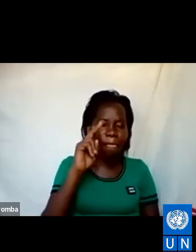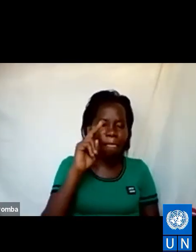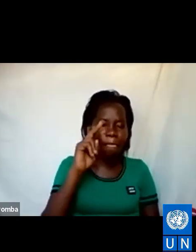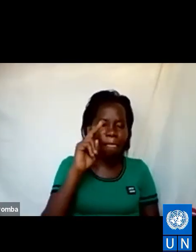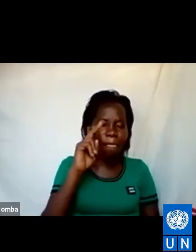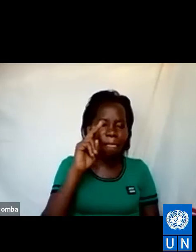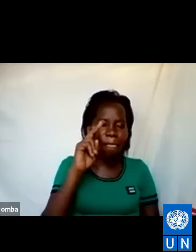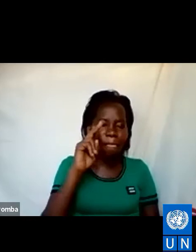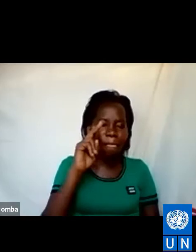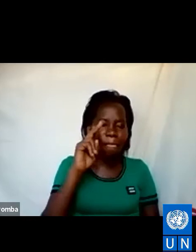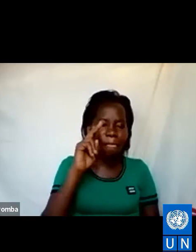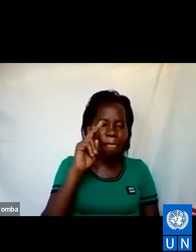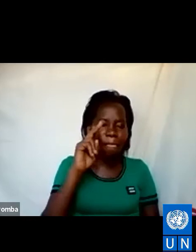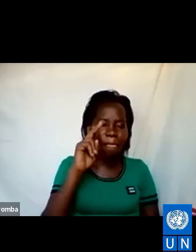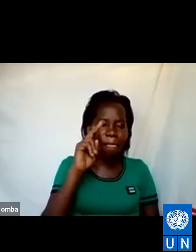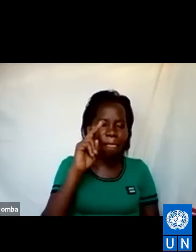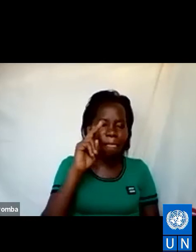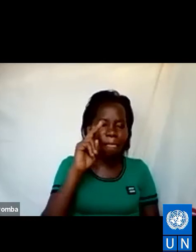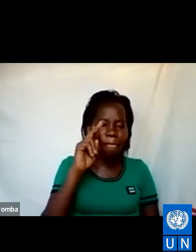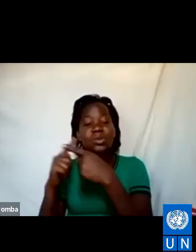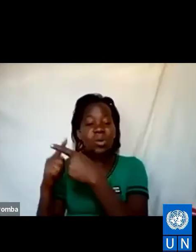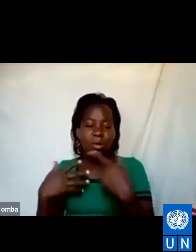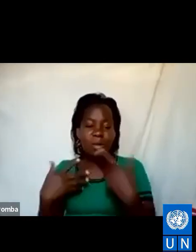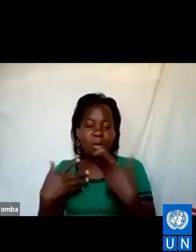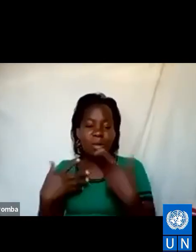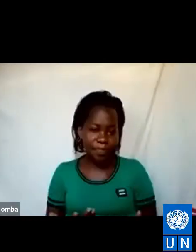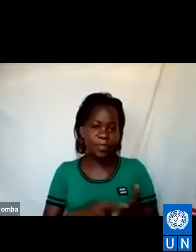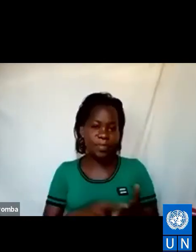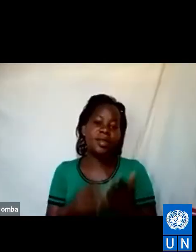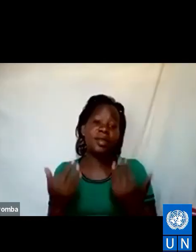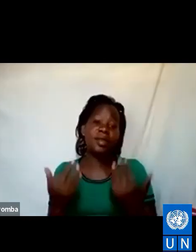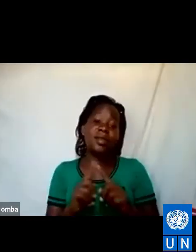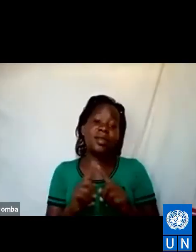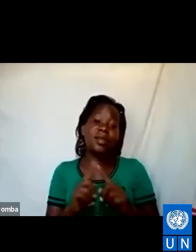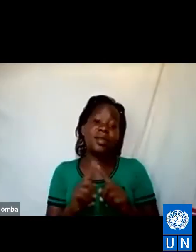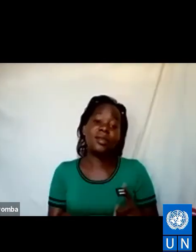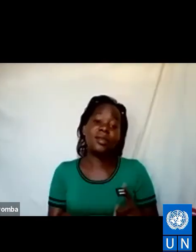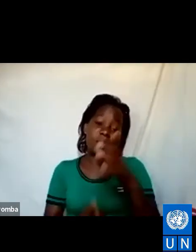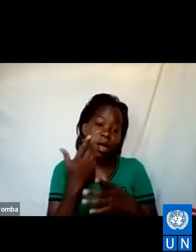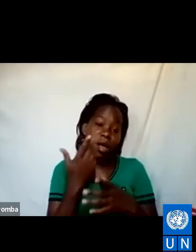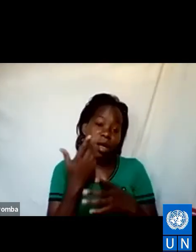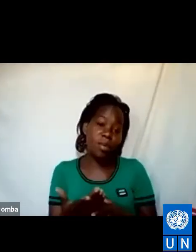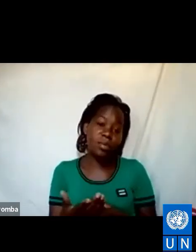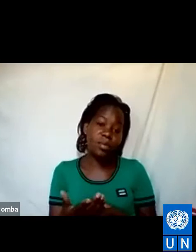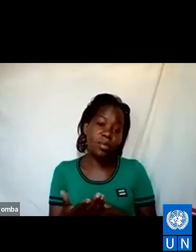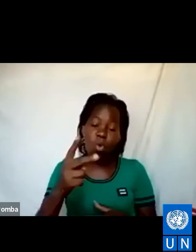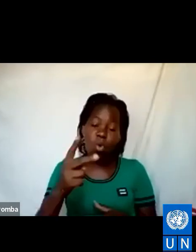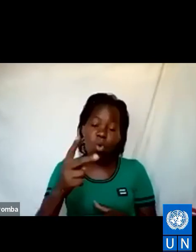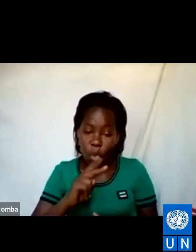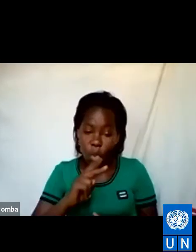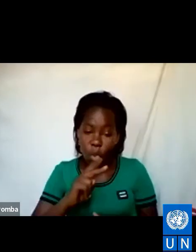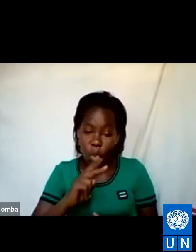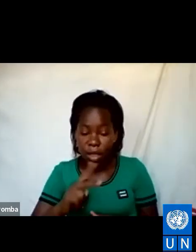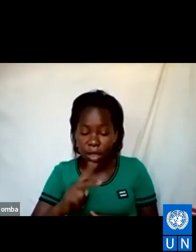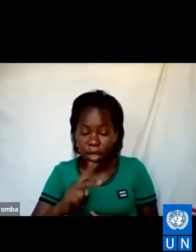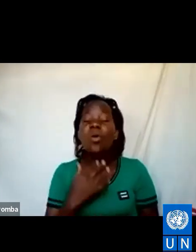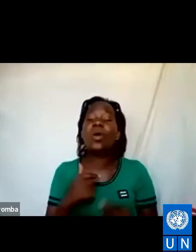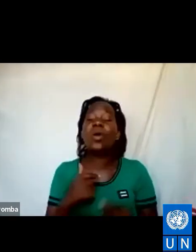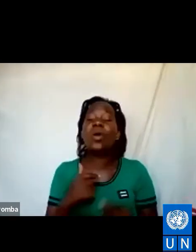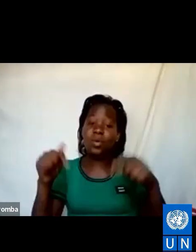So you have you have this opportunity to respond to the need of today, the need